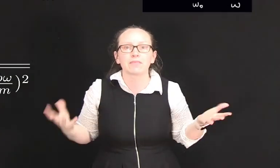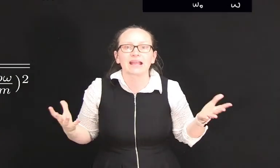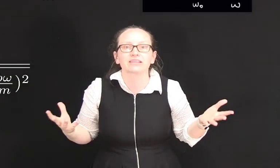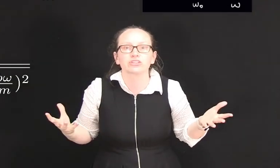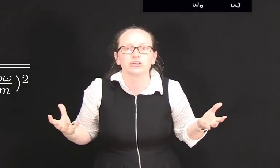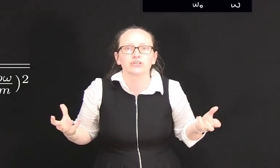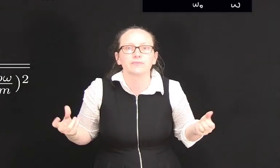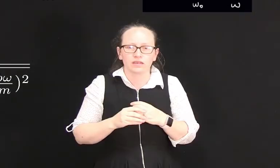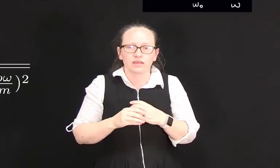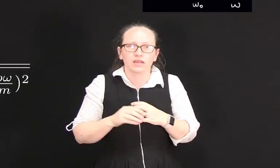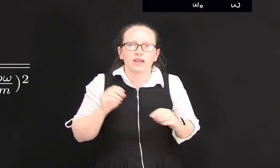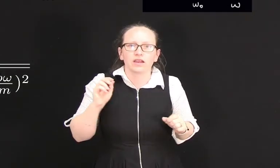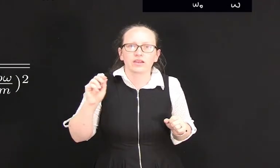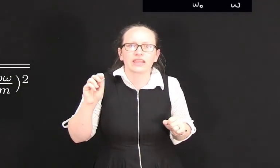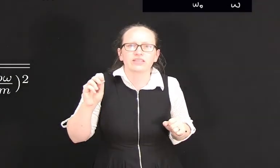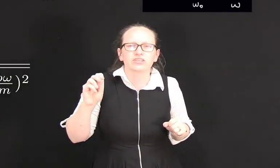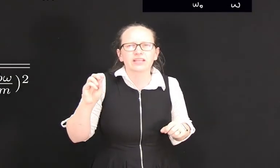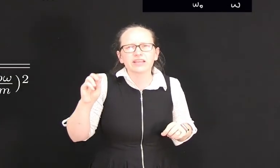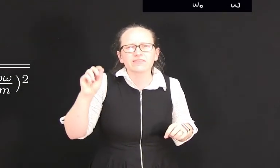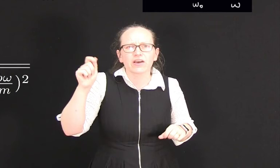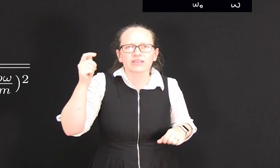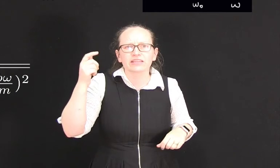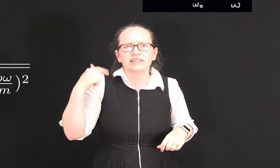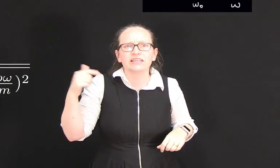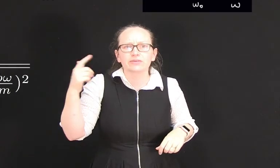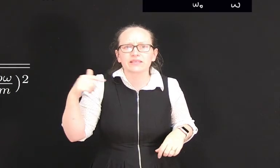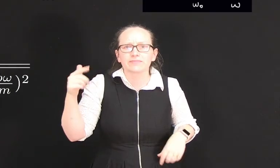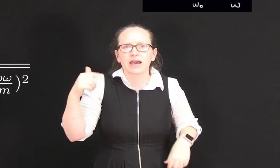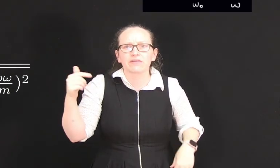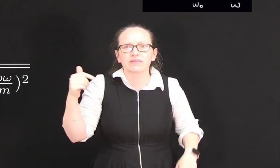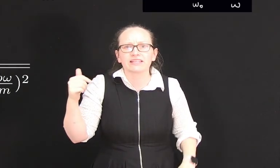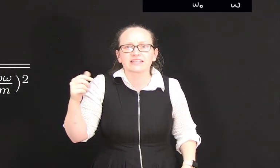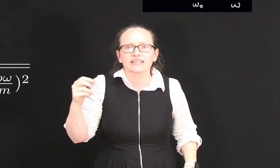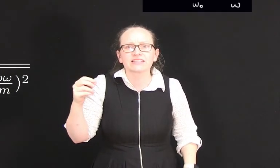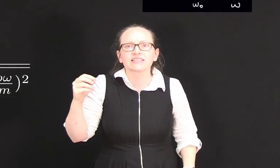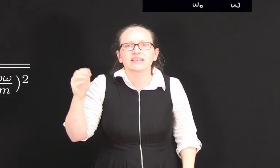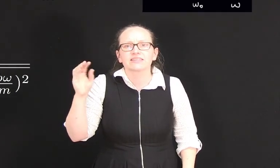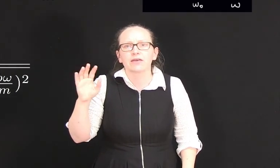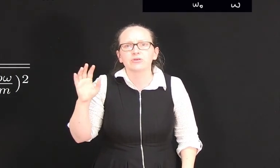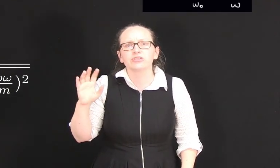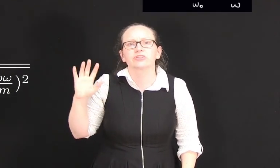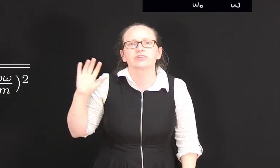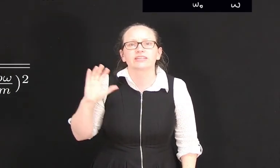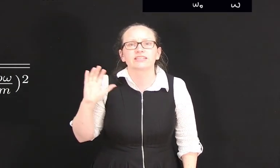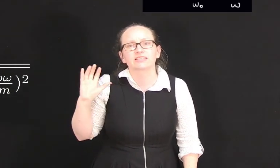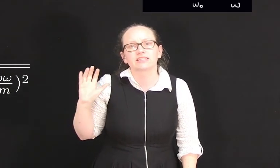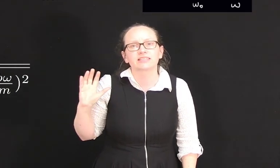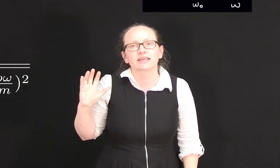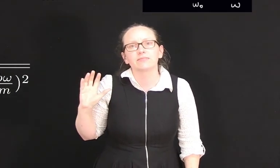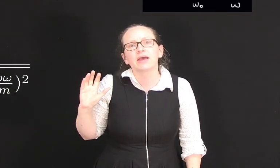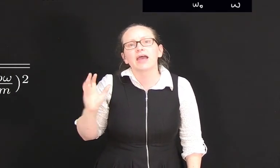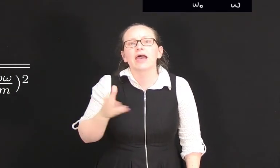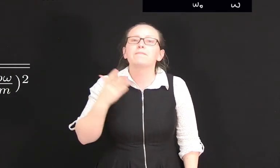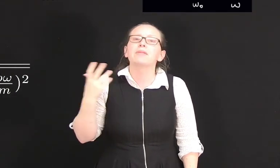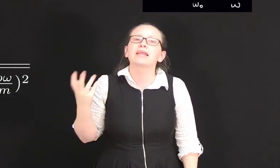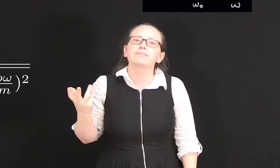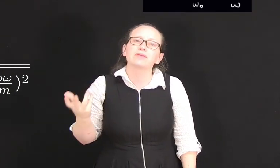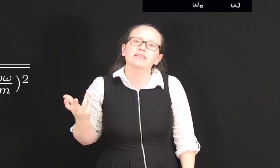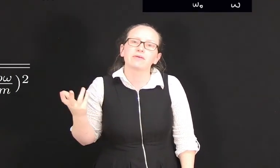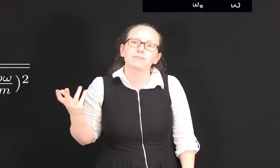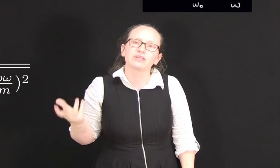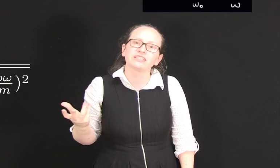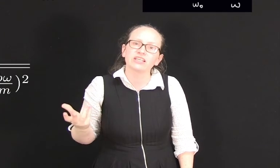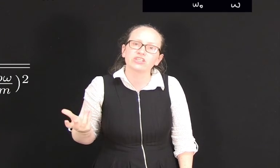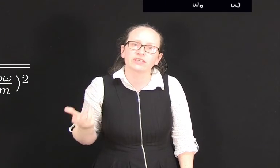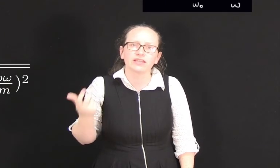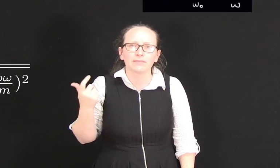increase in magnitude. Okay, so now you've heard a little bit about resonance. Now I want you to look at a system and make a